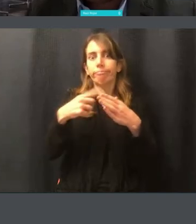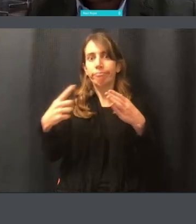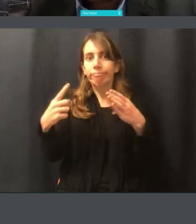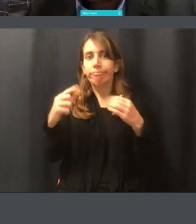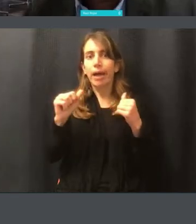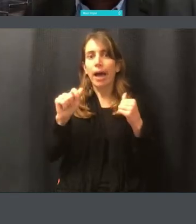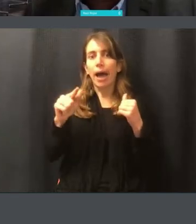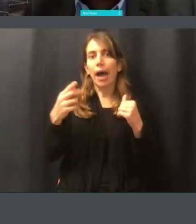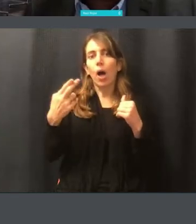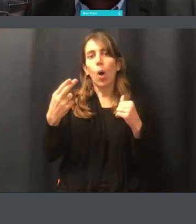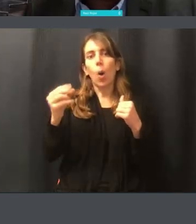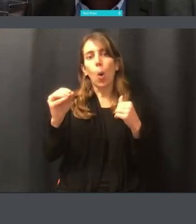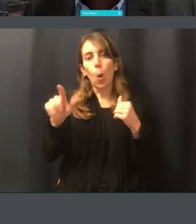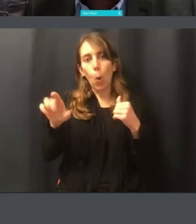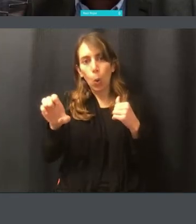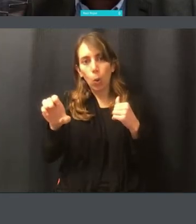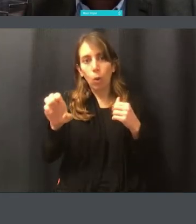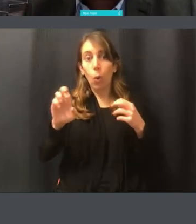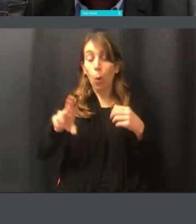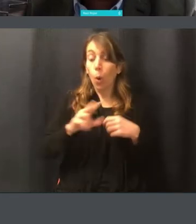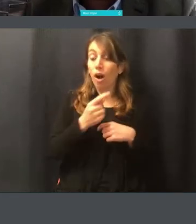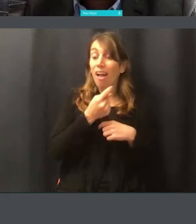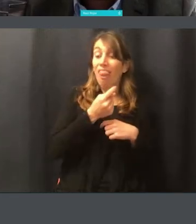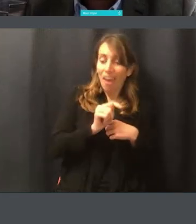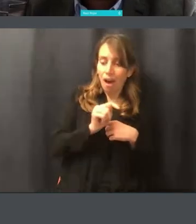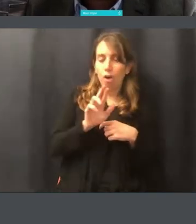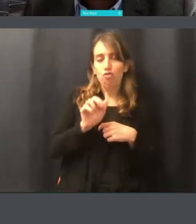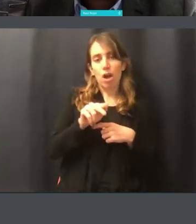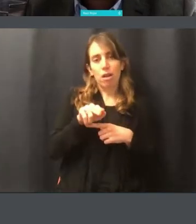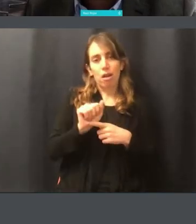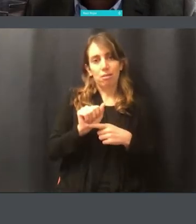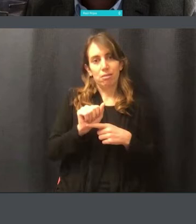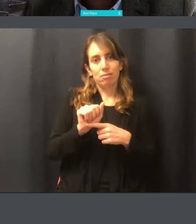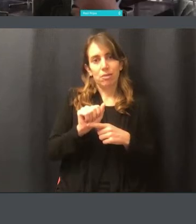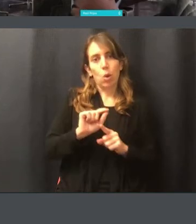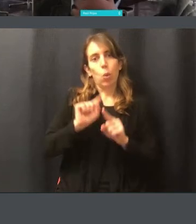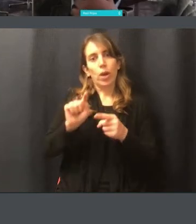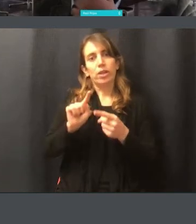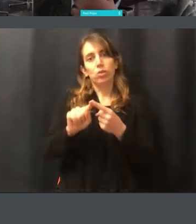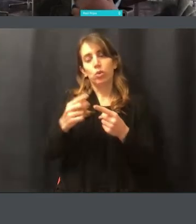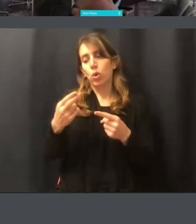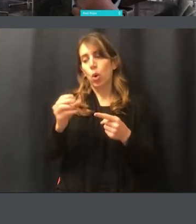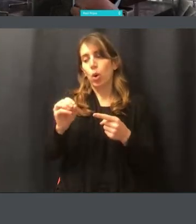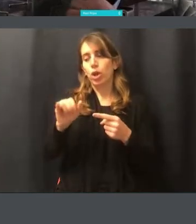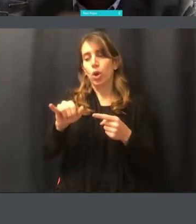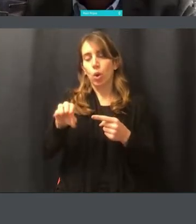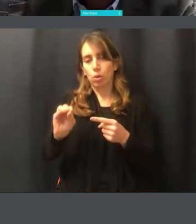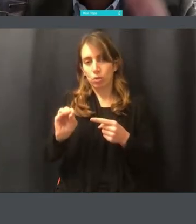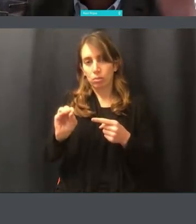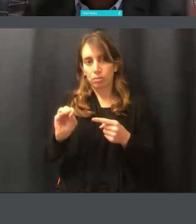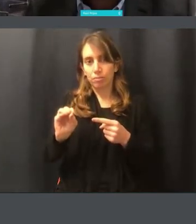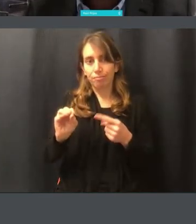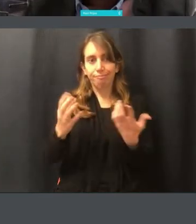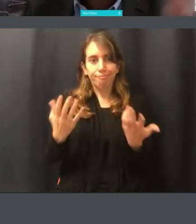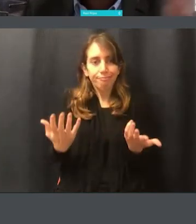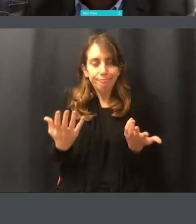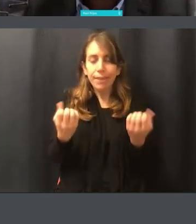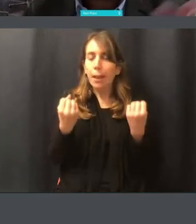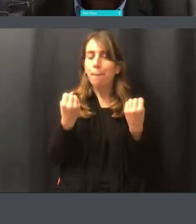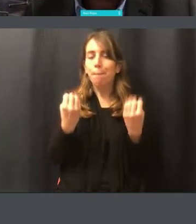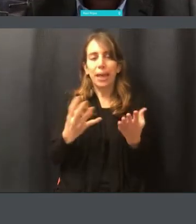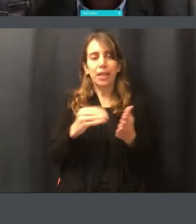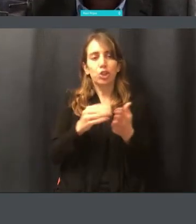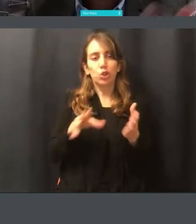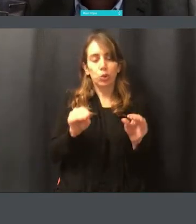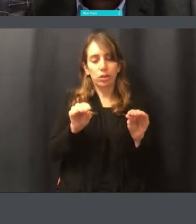all code switching. A lot of folks have studied code switching. We know that it's not really indicative of any kind